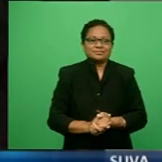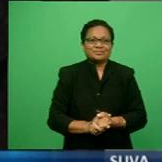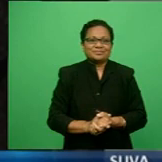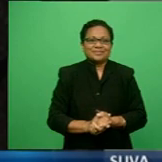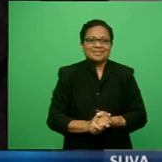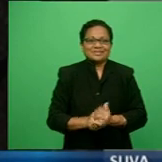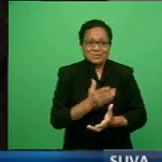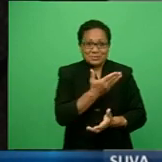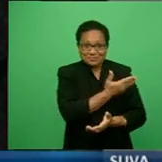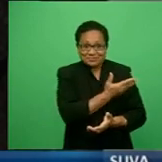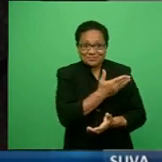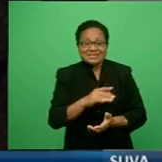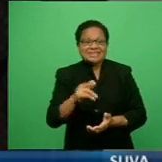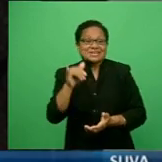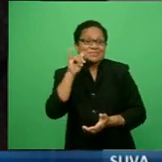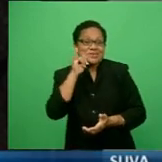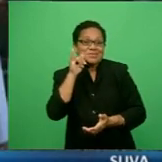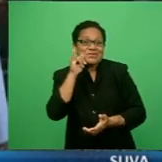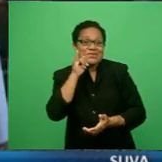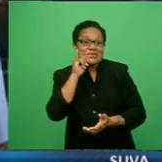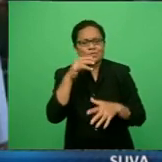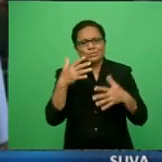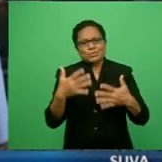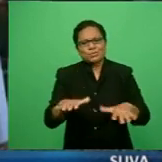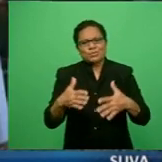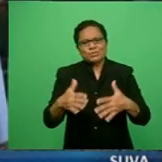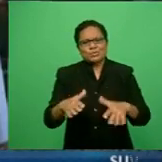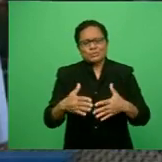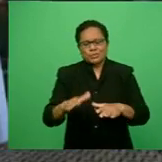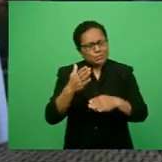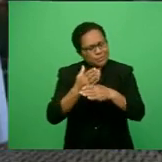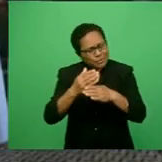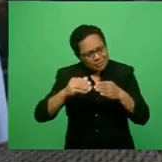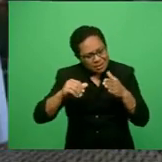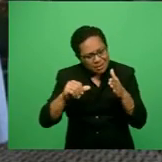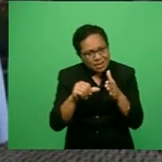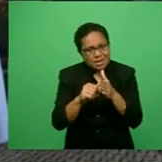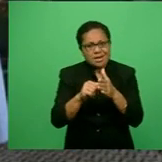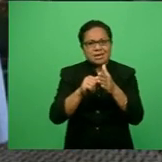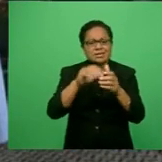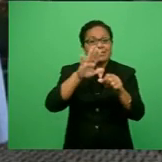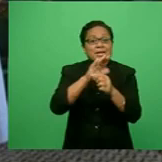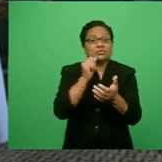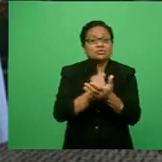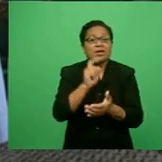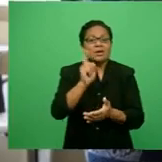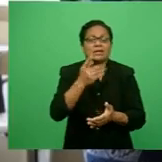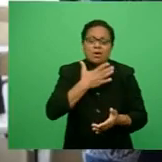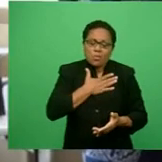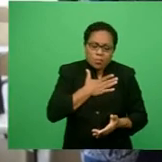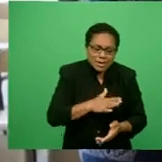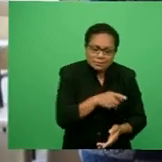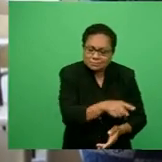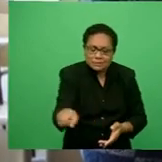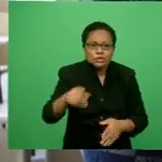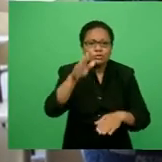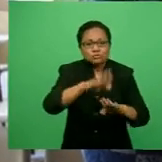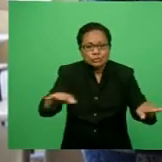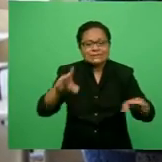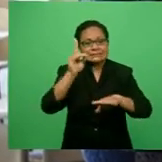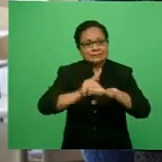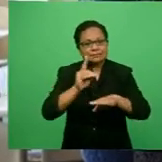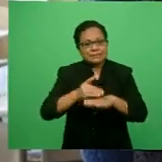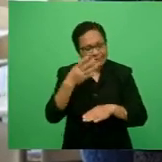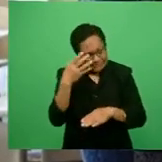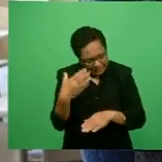special education in Fiji went beyond his boundaries to ensure children with special needs are served purposefully. During the course